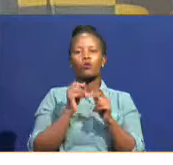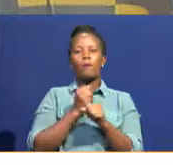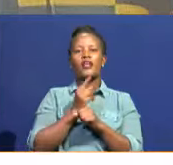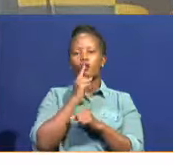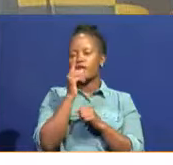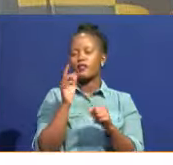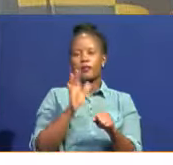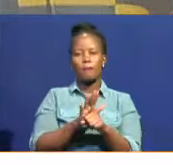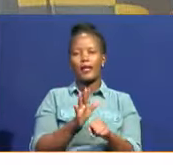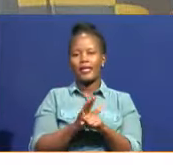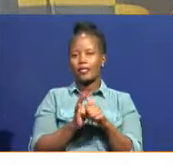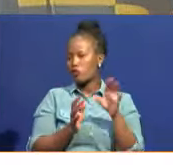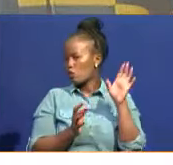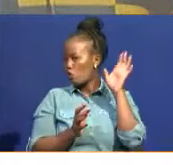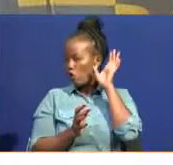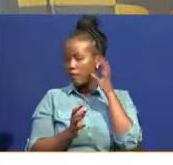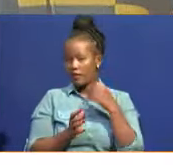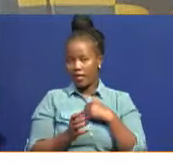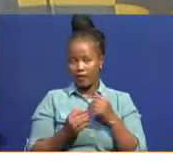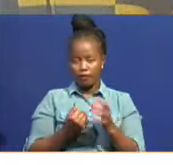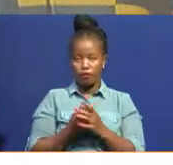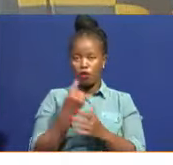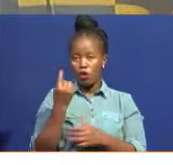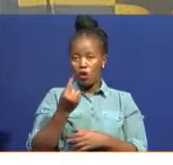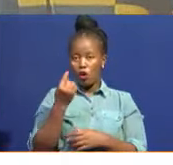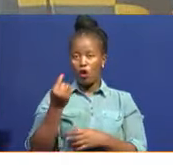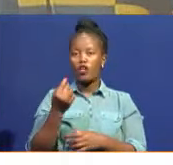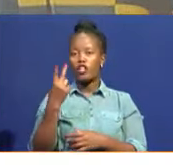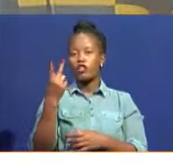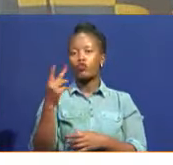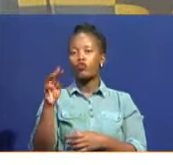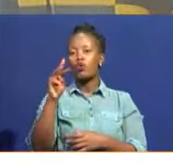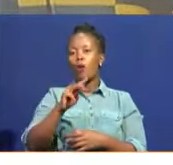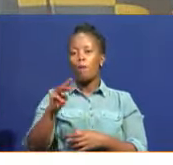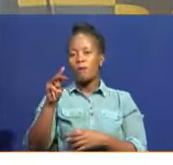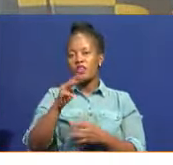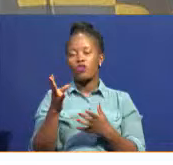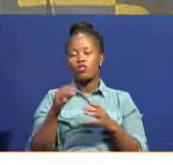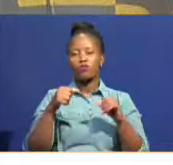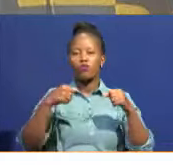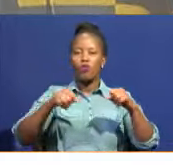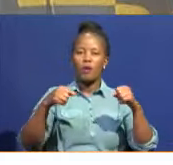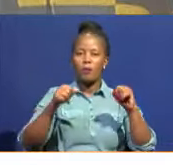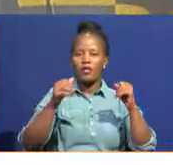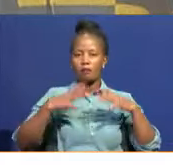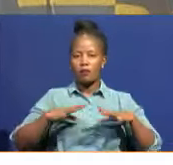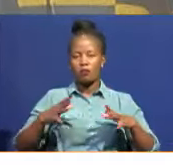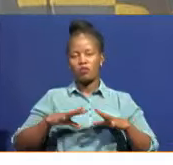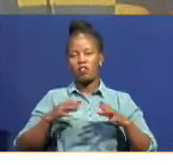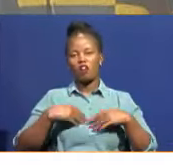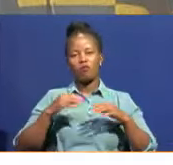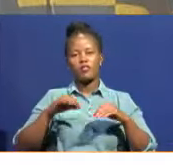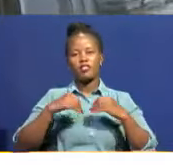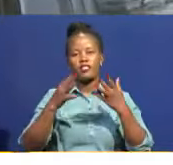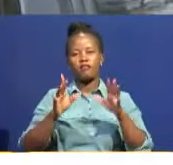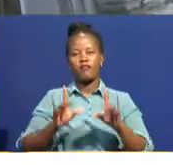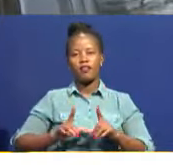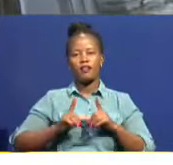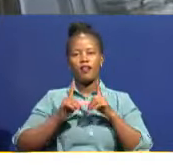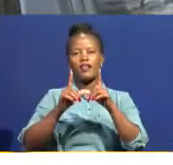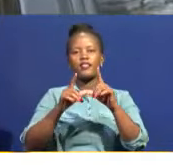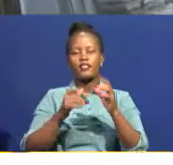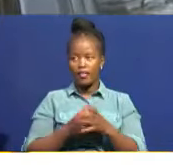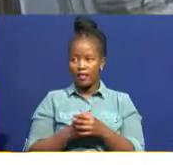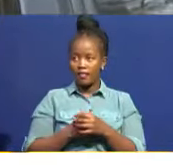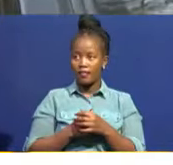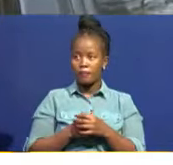riders. NTSA says only 2 million out of 5 million Boda Boda operators have been licensed. I